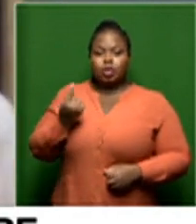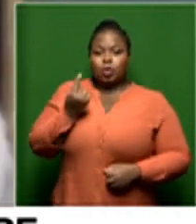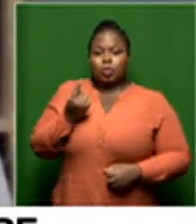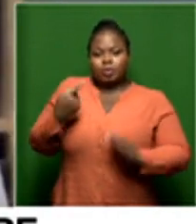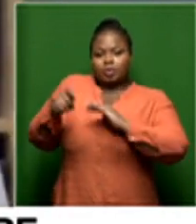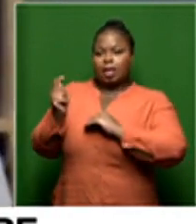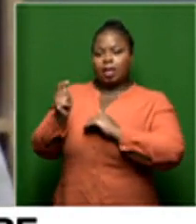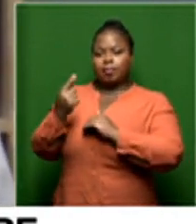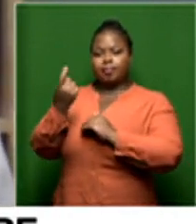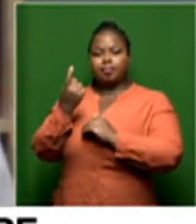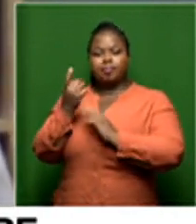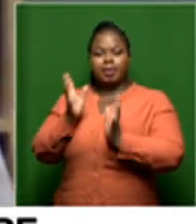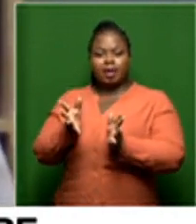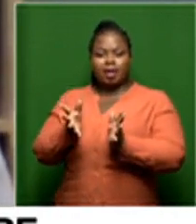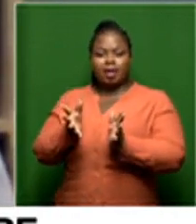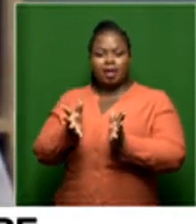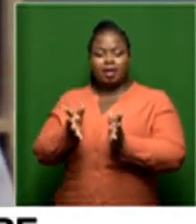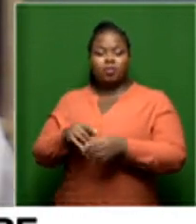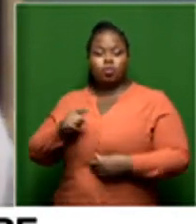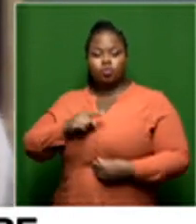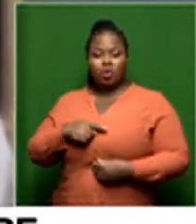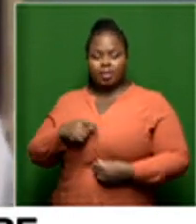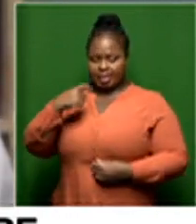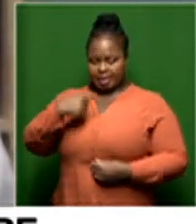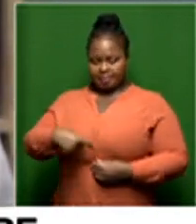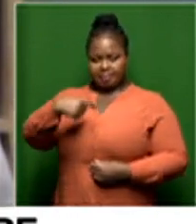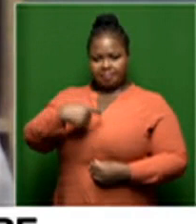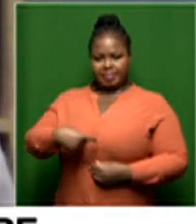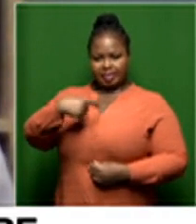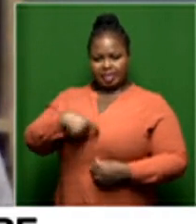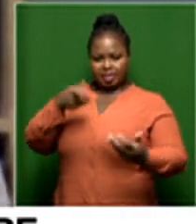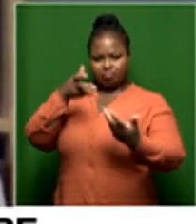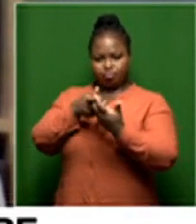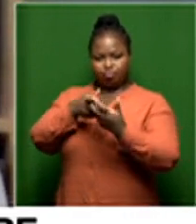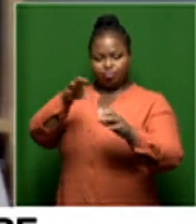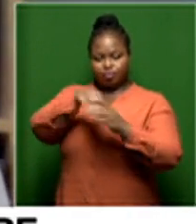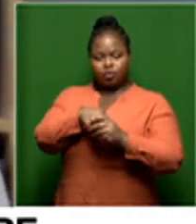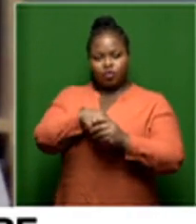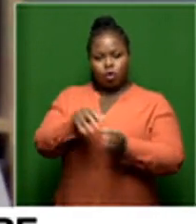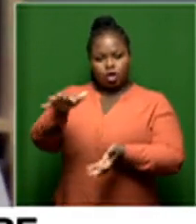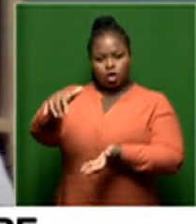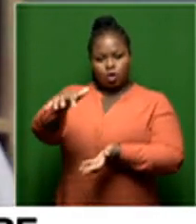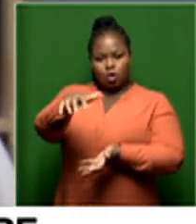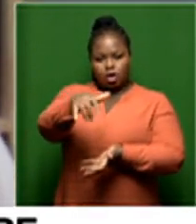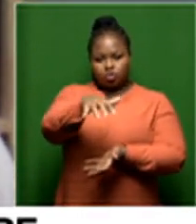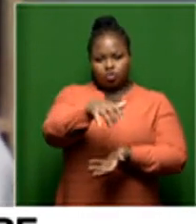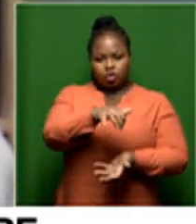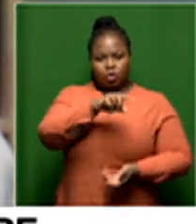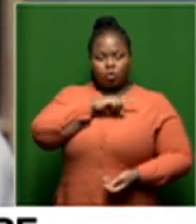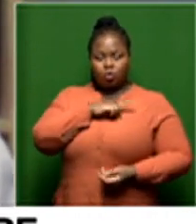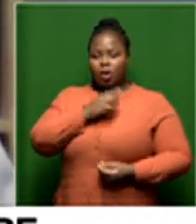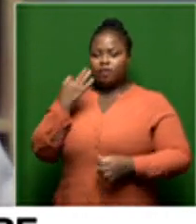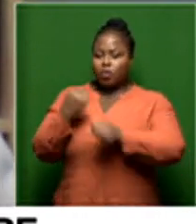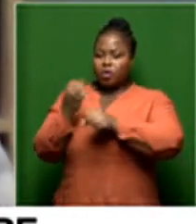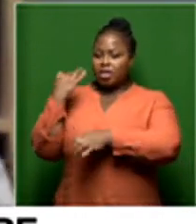seller, and there's a real personality in the collection. It's been put together over a